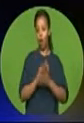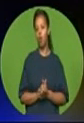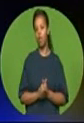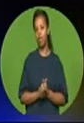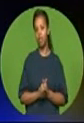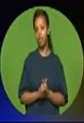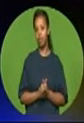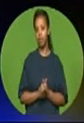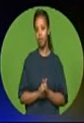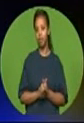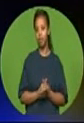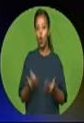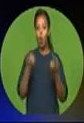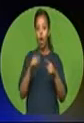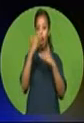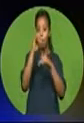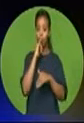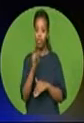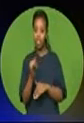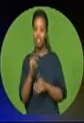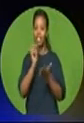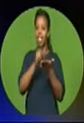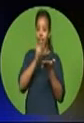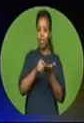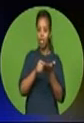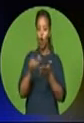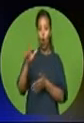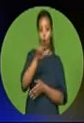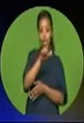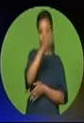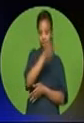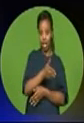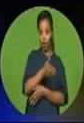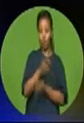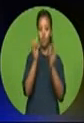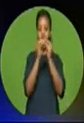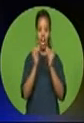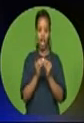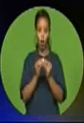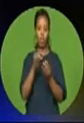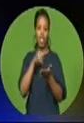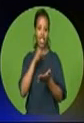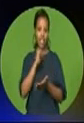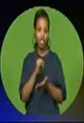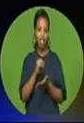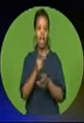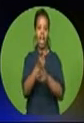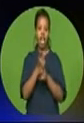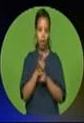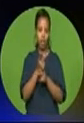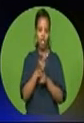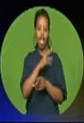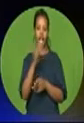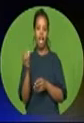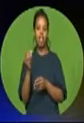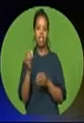amount. When an amount is entered on the left side of an account, it is a debit